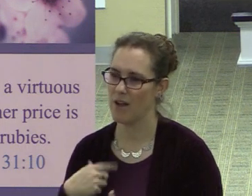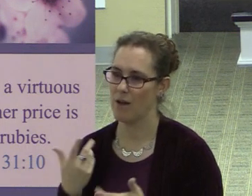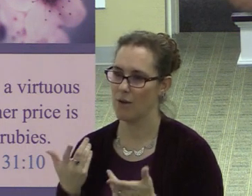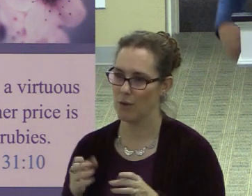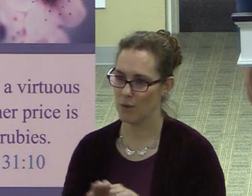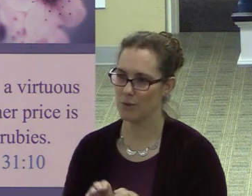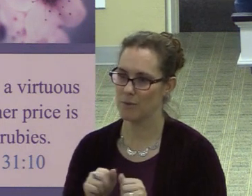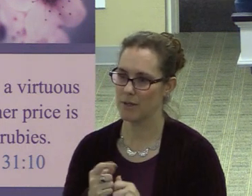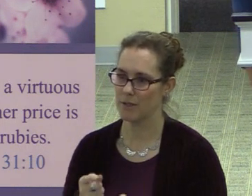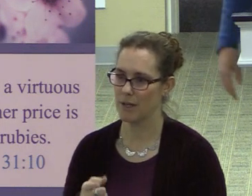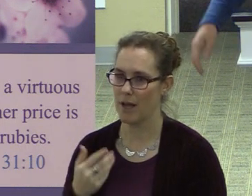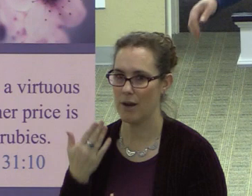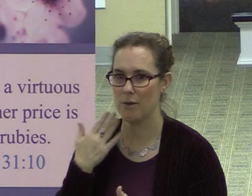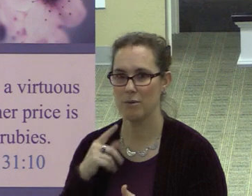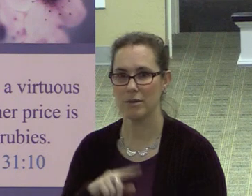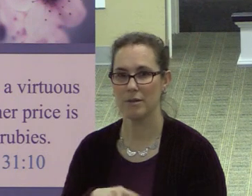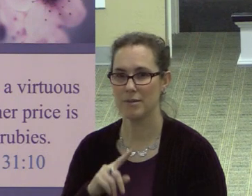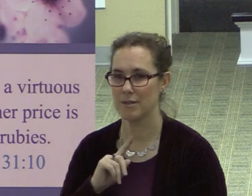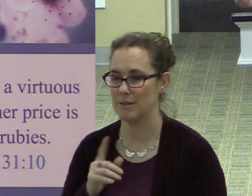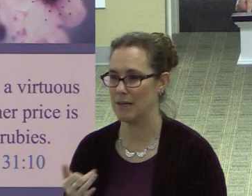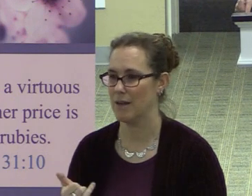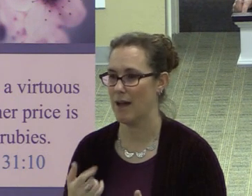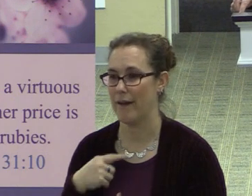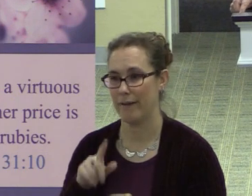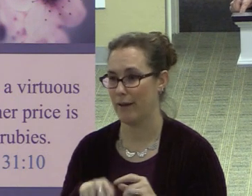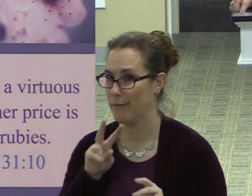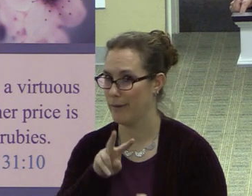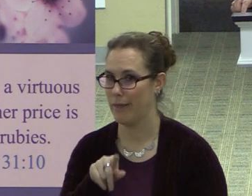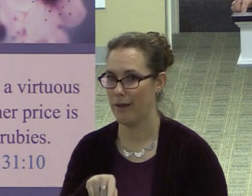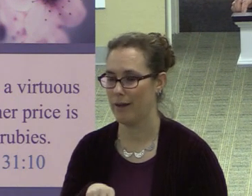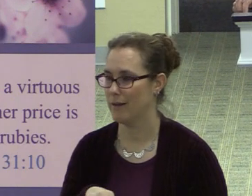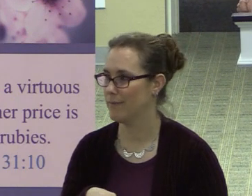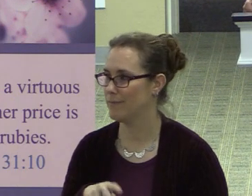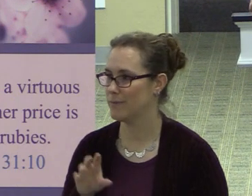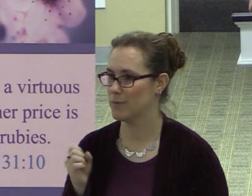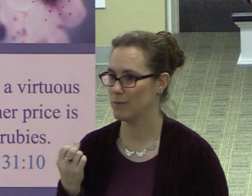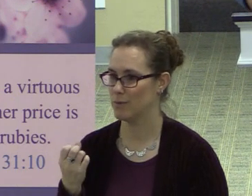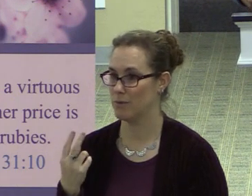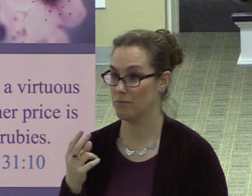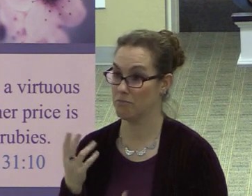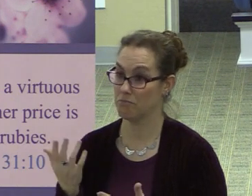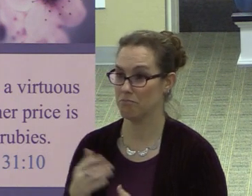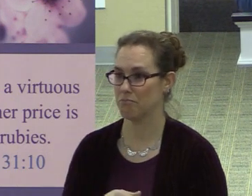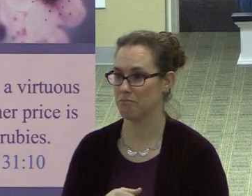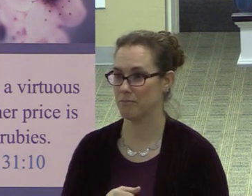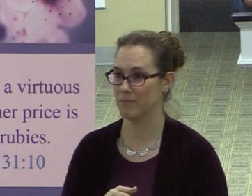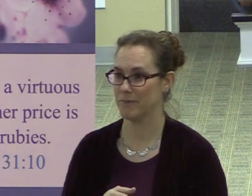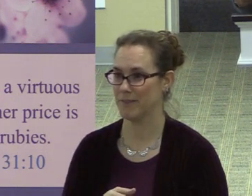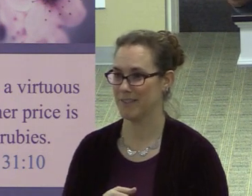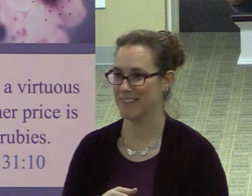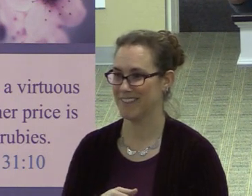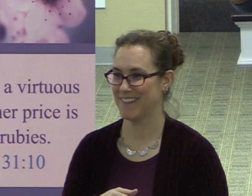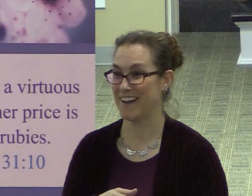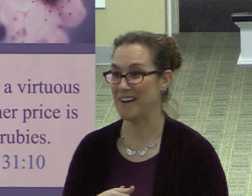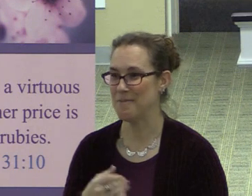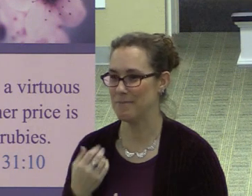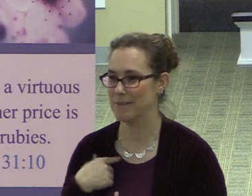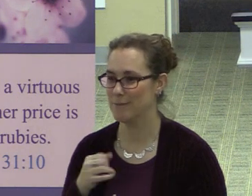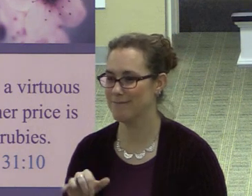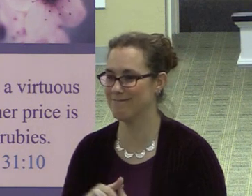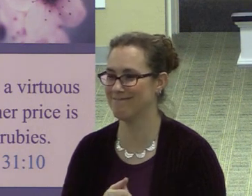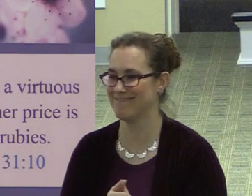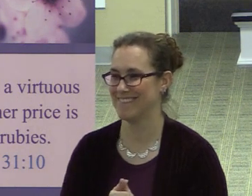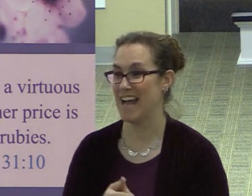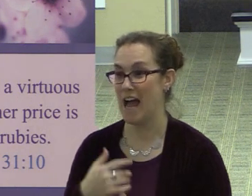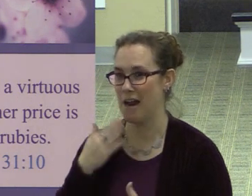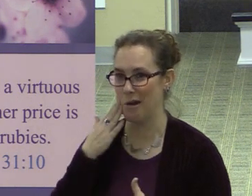I don't even have my watch. I can't even, what time is it right now? I can't even read that. 12 o'clock. Ooh, okay. Wow. Okay, I'll finish this story and I'll close. I did not